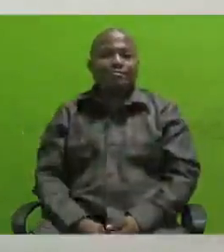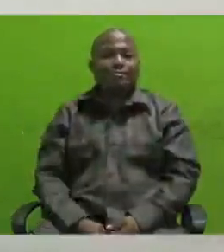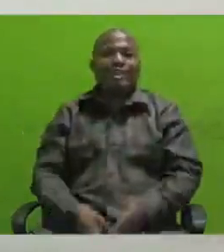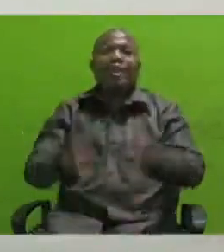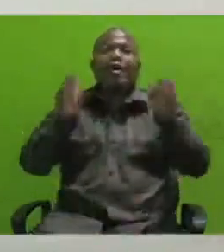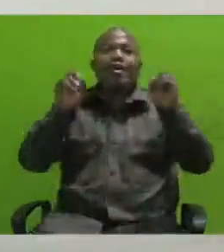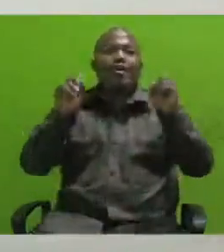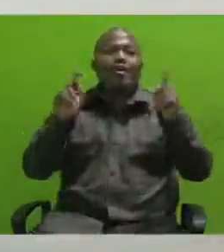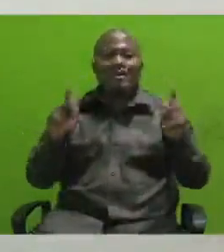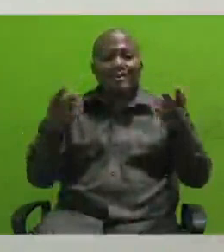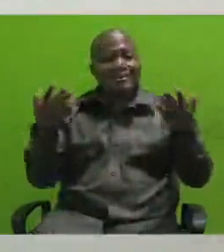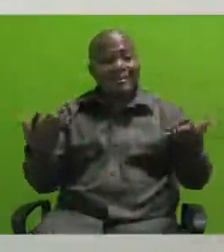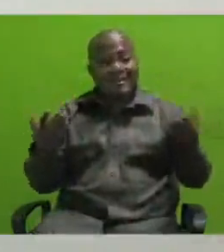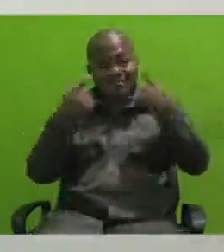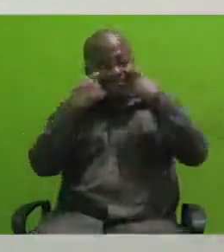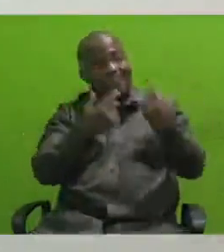Okay.